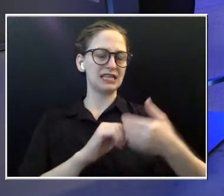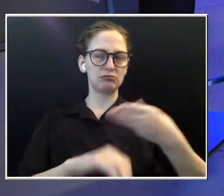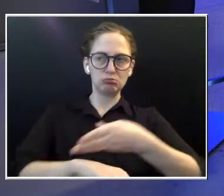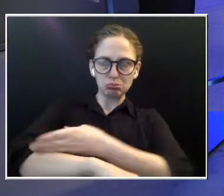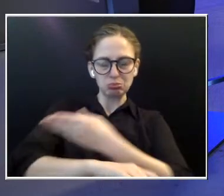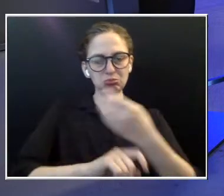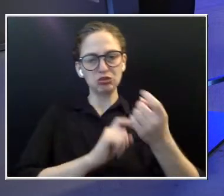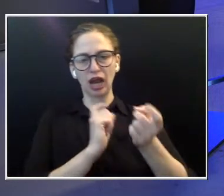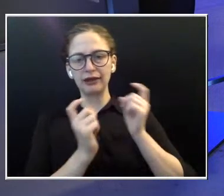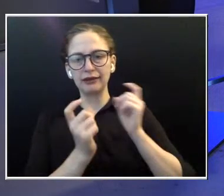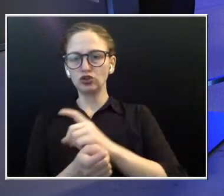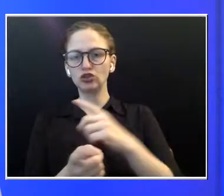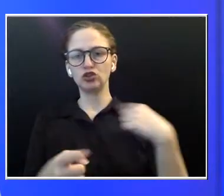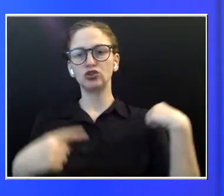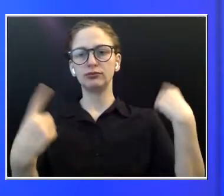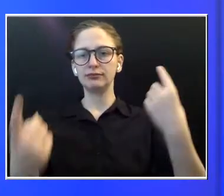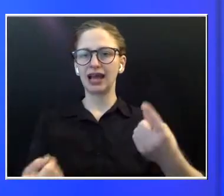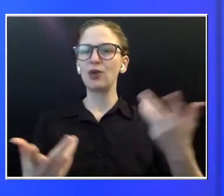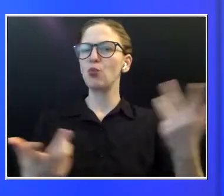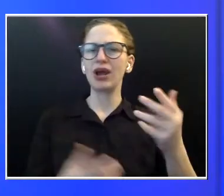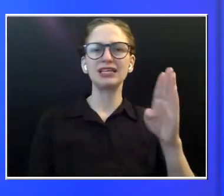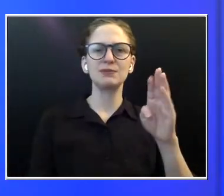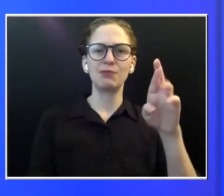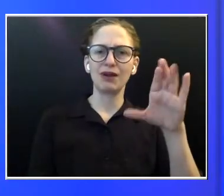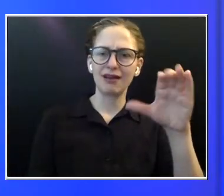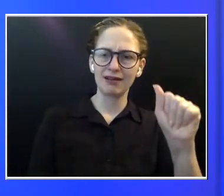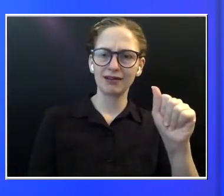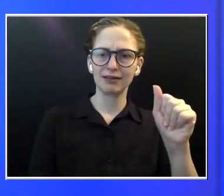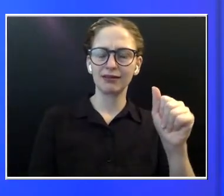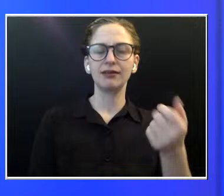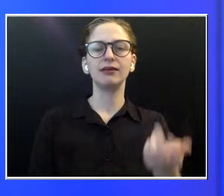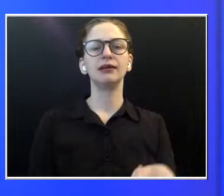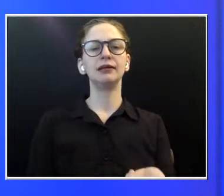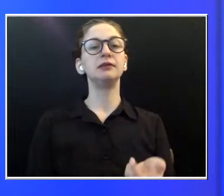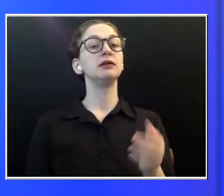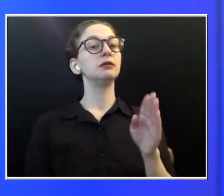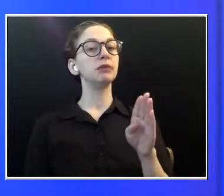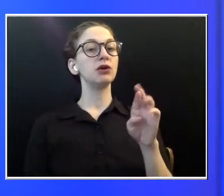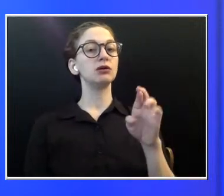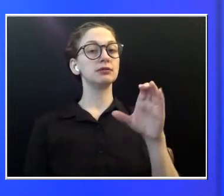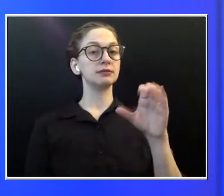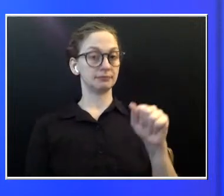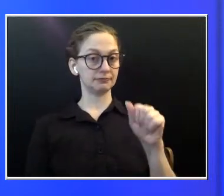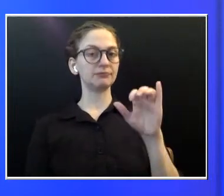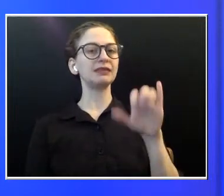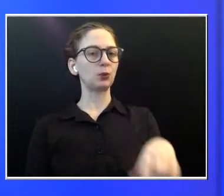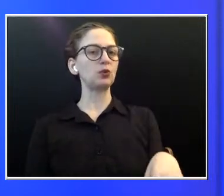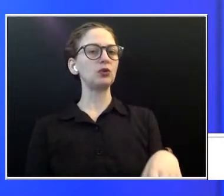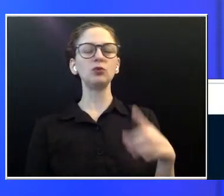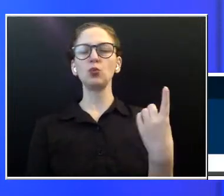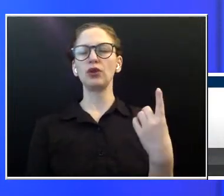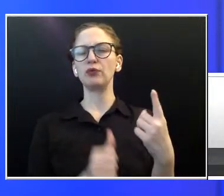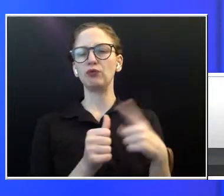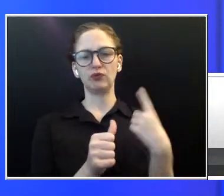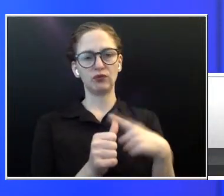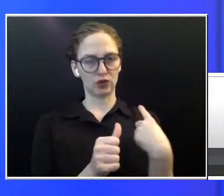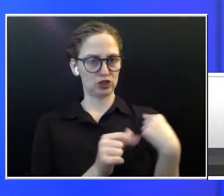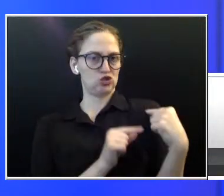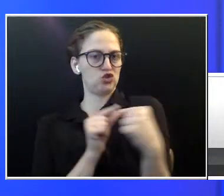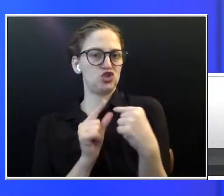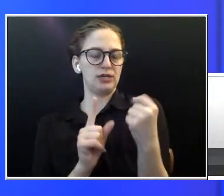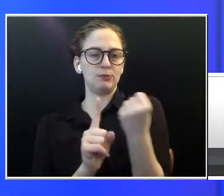what does it do? So BRCA was one of the first gene mutations associated with cancer that was